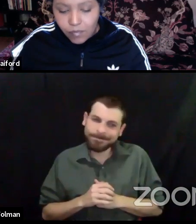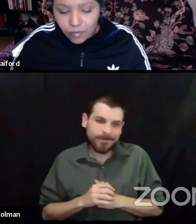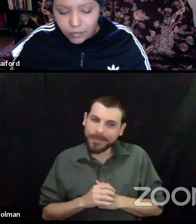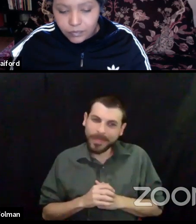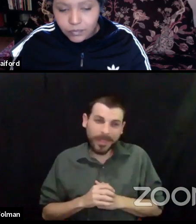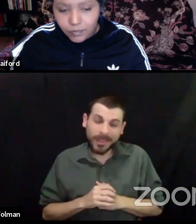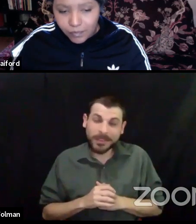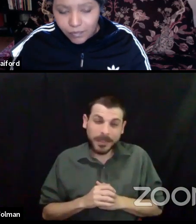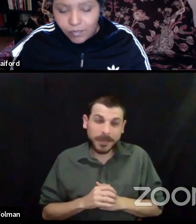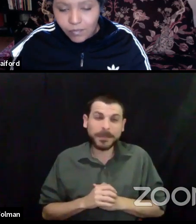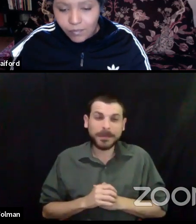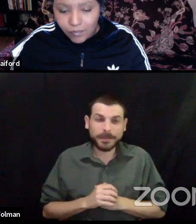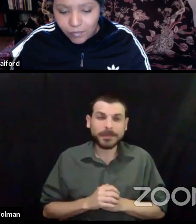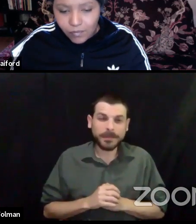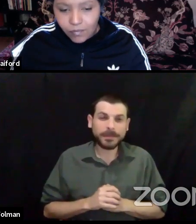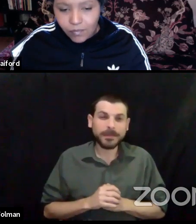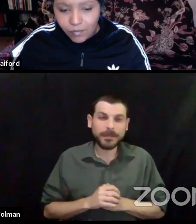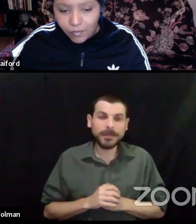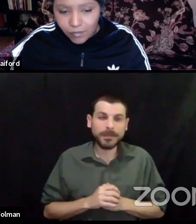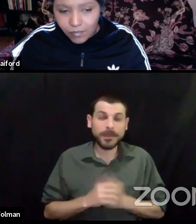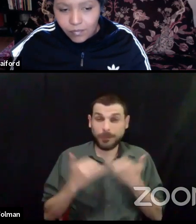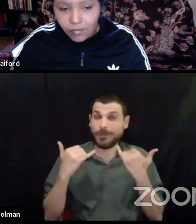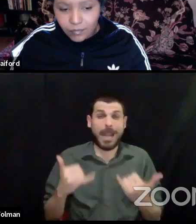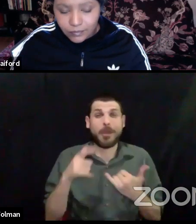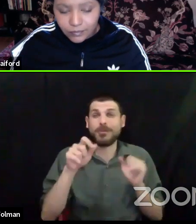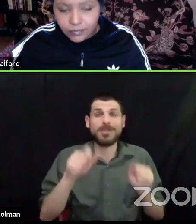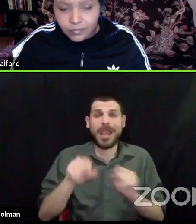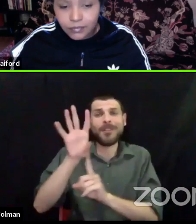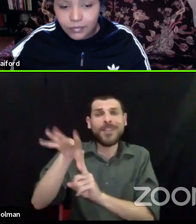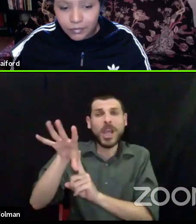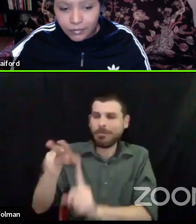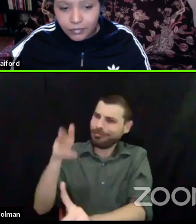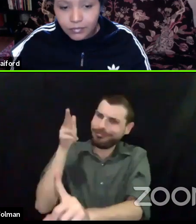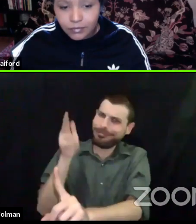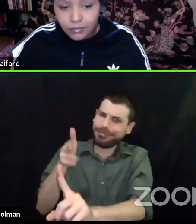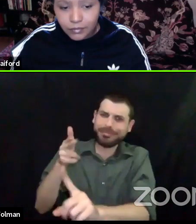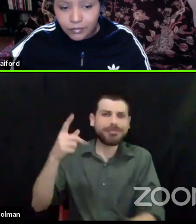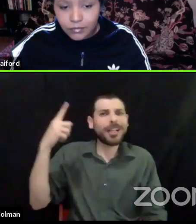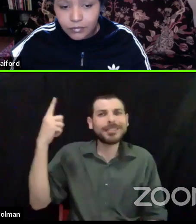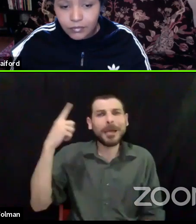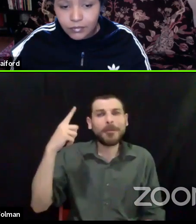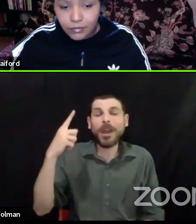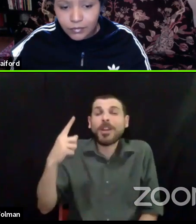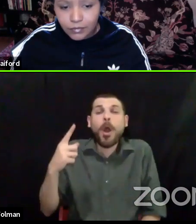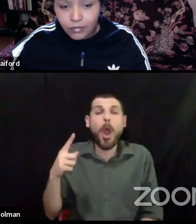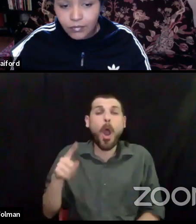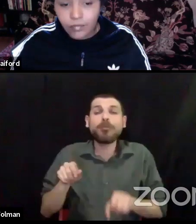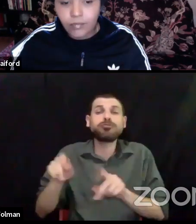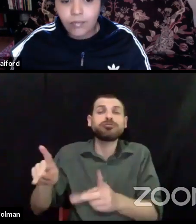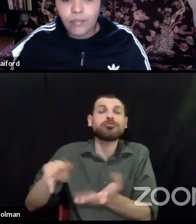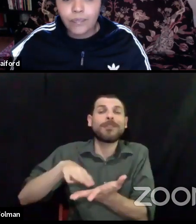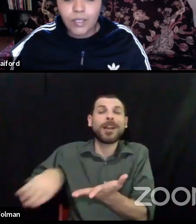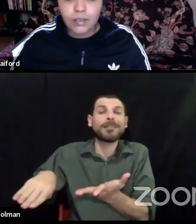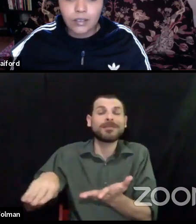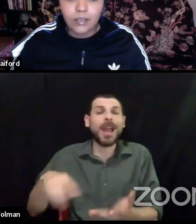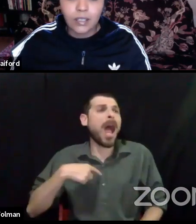you can take the life of somebody on camera. Mm-hmm. And as long as you're law enforcement, you get away with